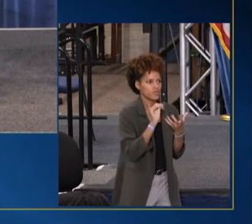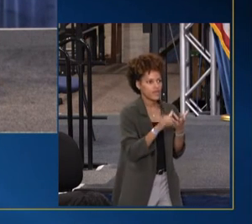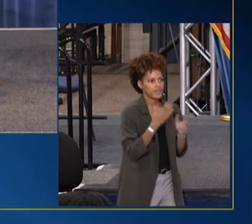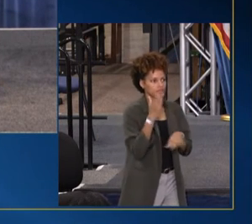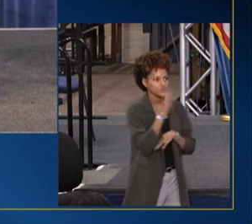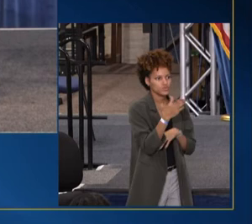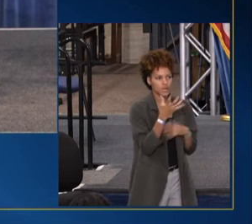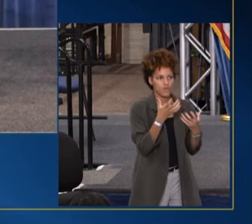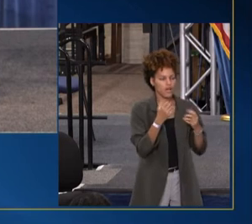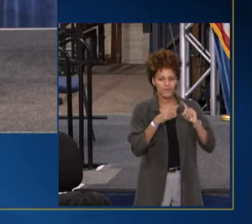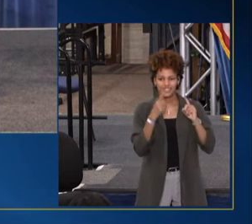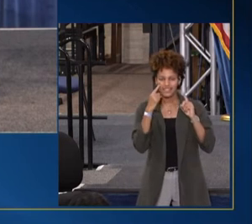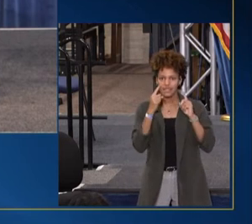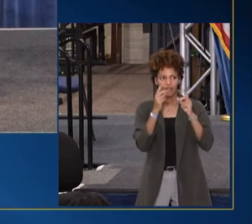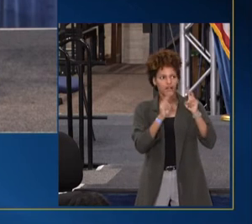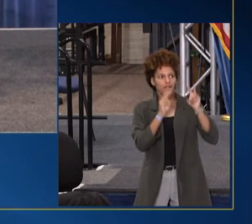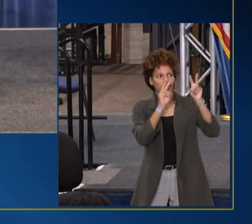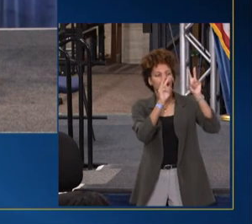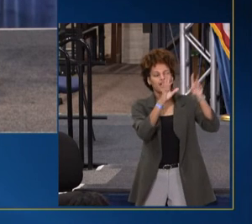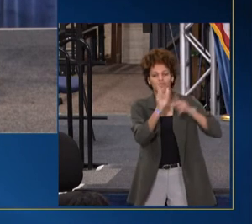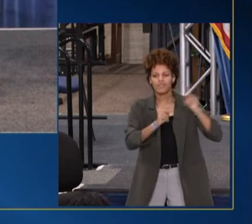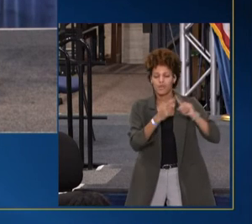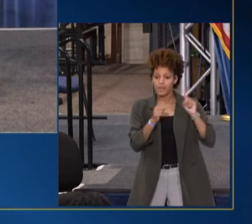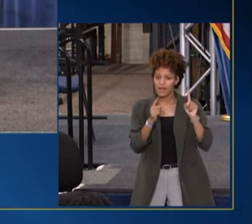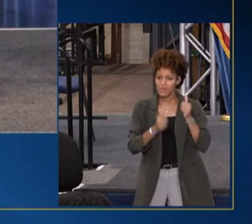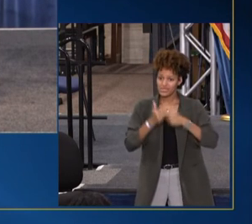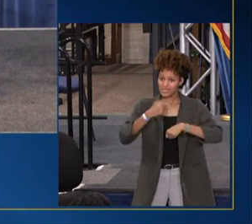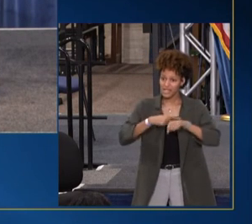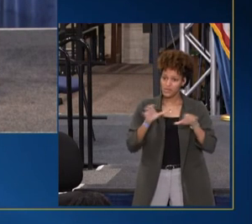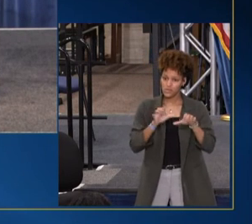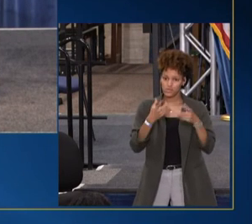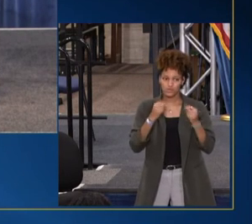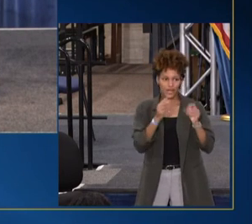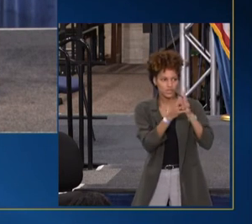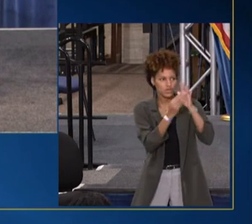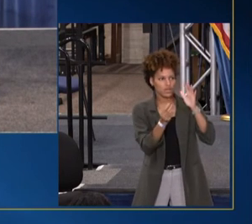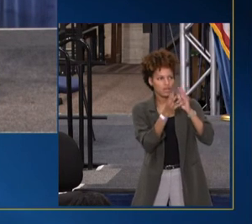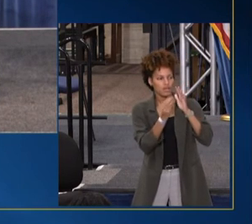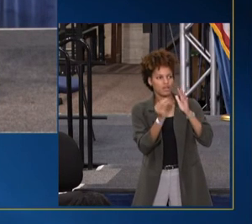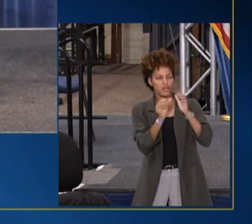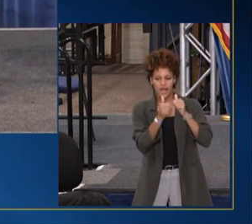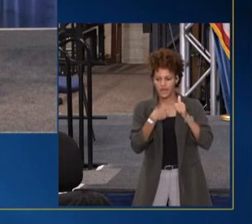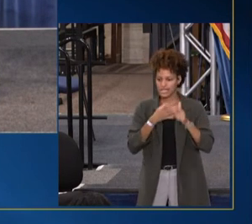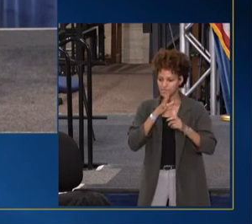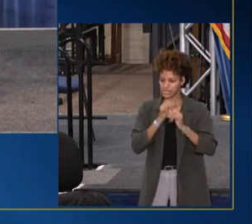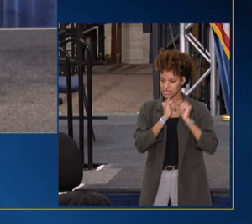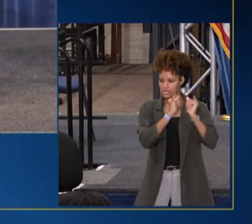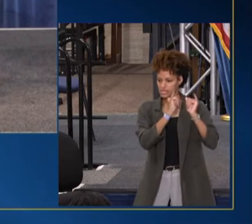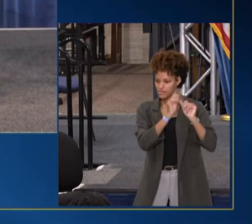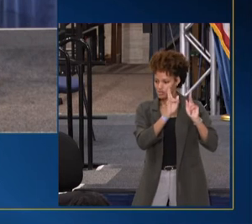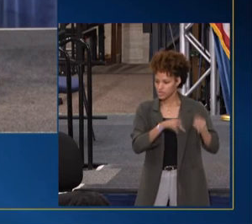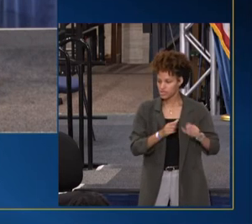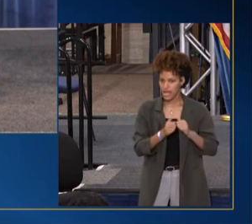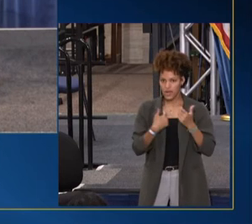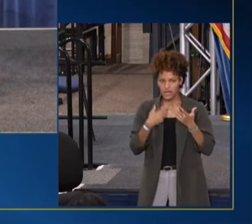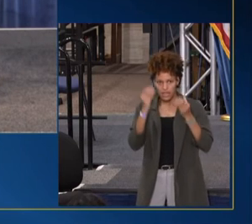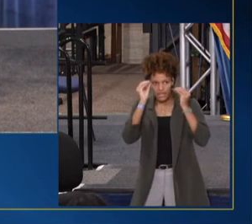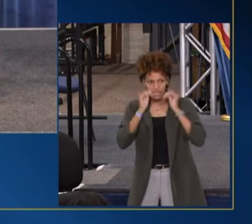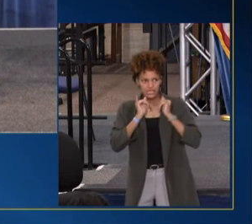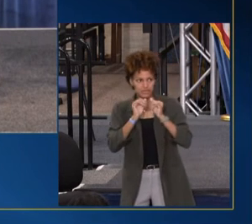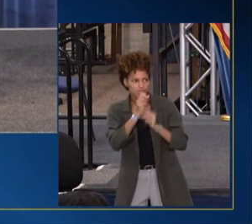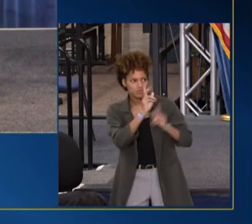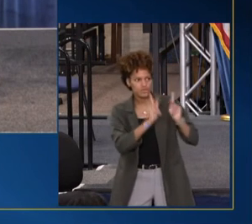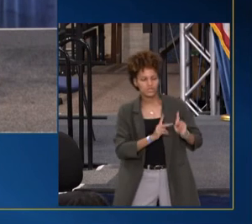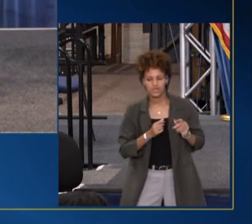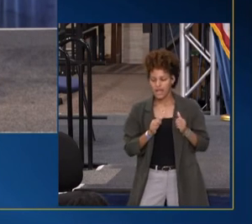future, and we think so highly of folks, so often what we do is try to emulate them. We try to say, how can I speak more like this person? How can I think more like this